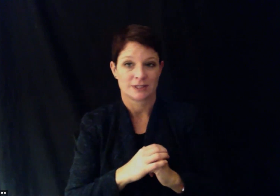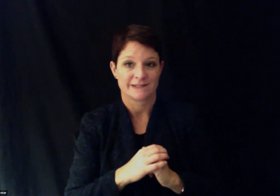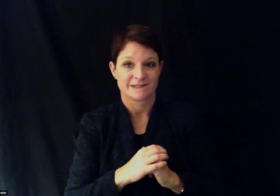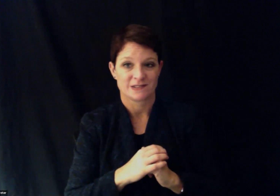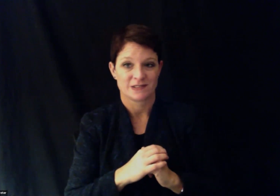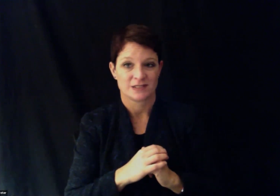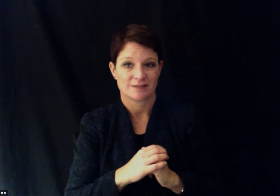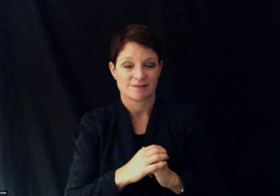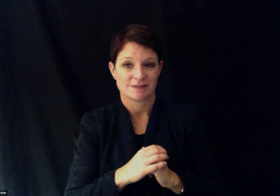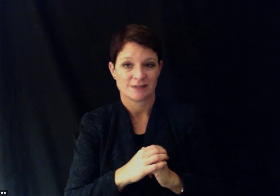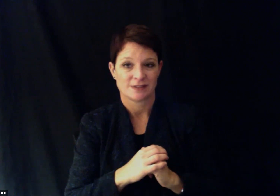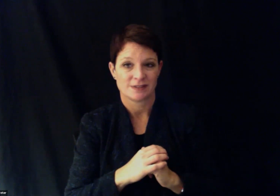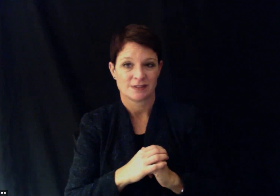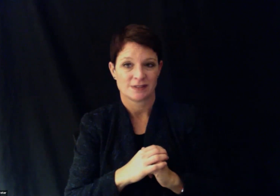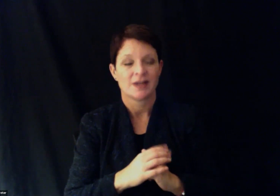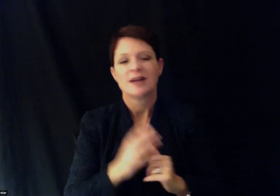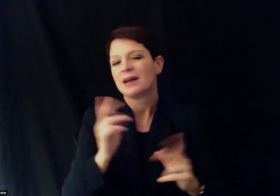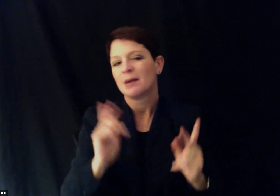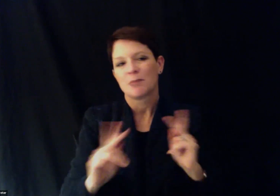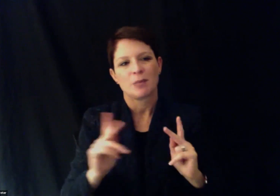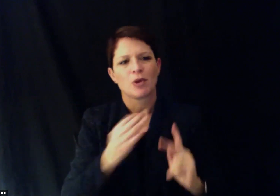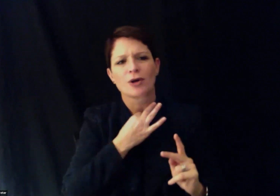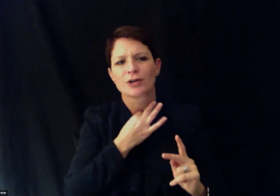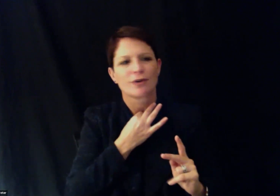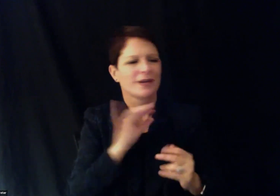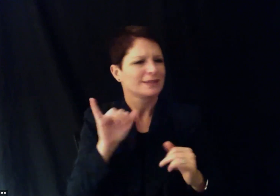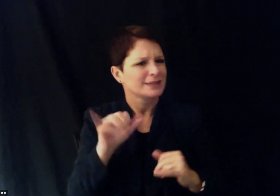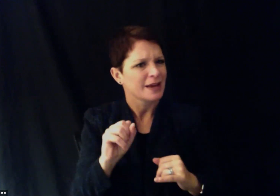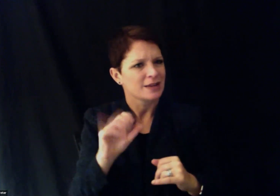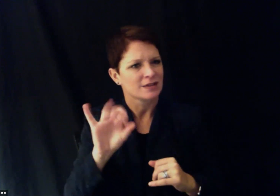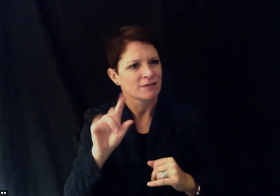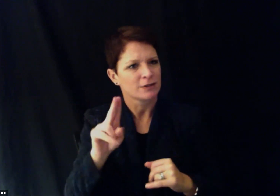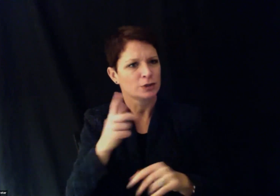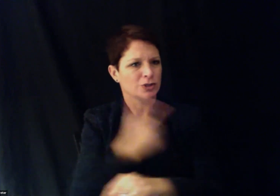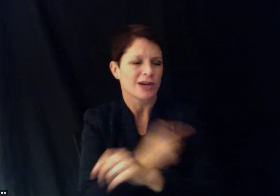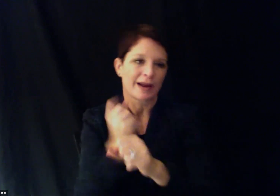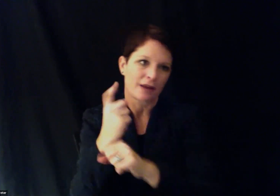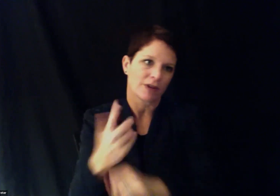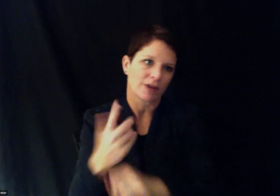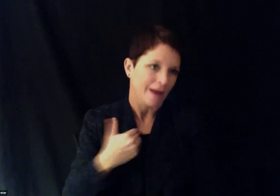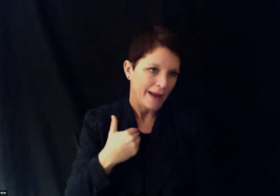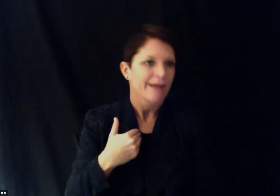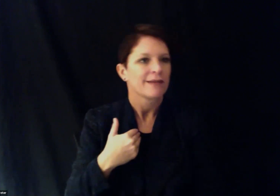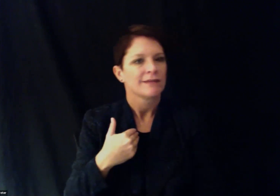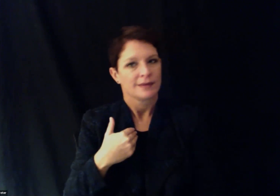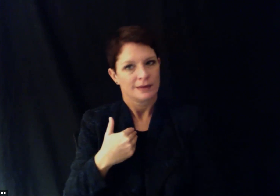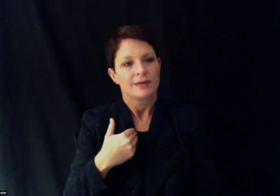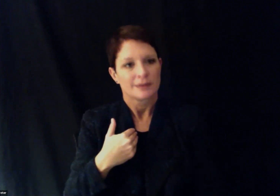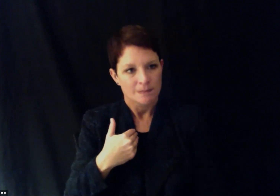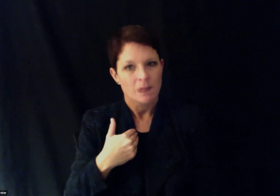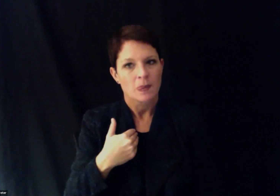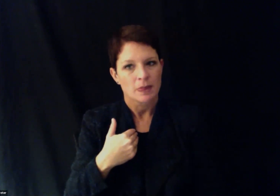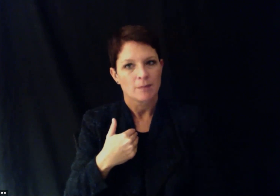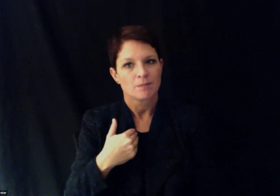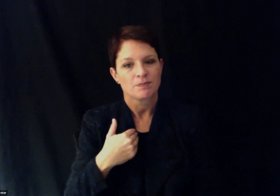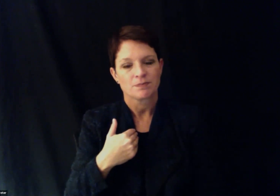Yeah, it's certainly something people wonder about. We get flu shots every year. I think we